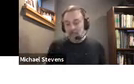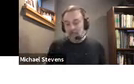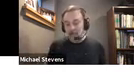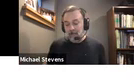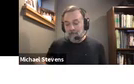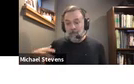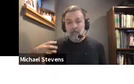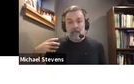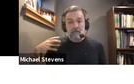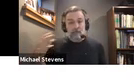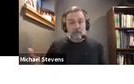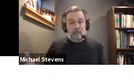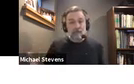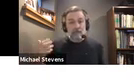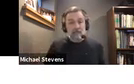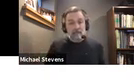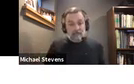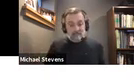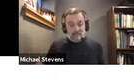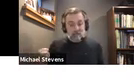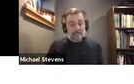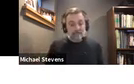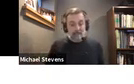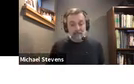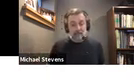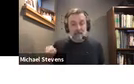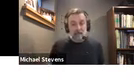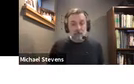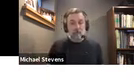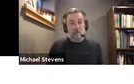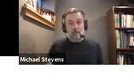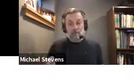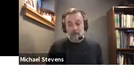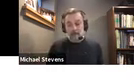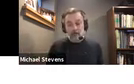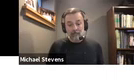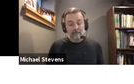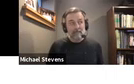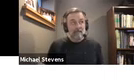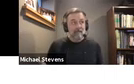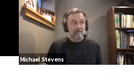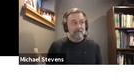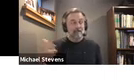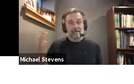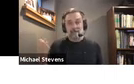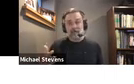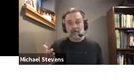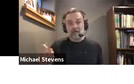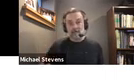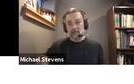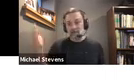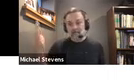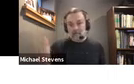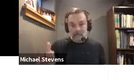there. Uh, and really one of the big emphasis we see more and more from our clients is not just